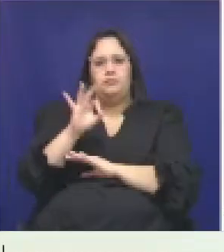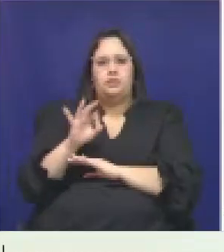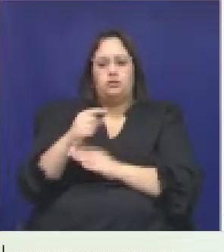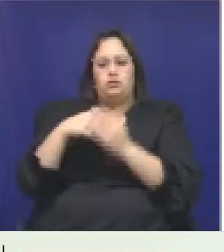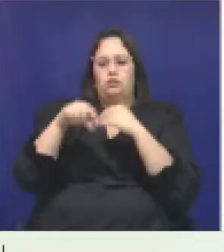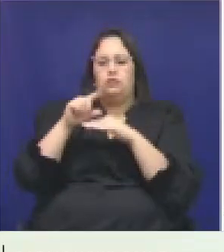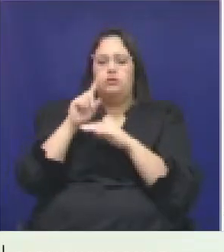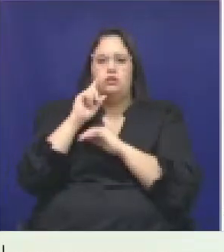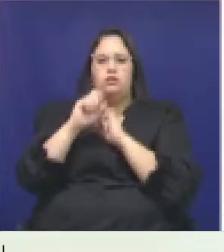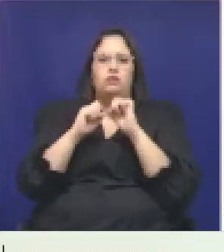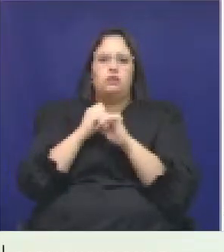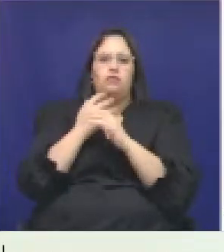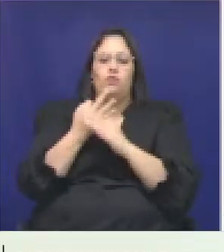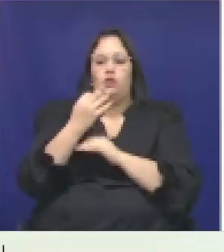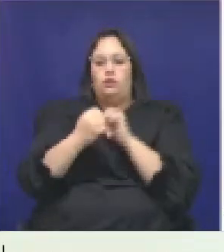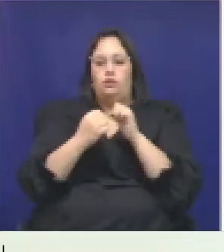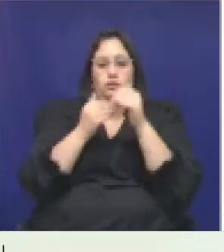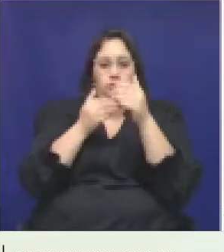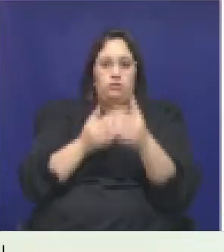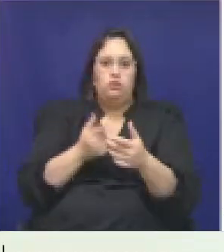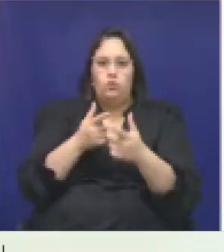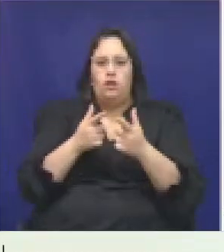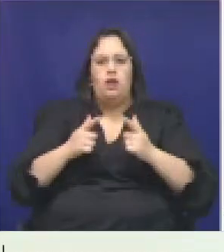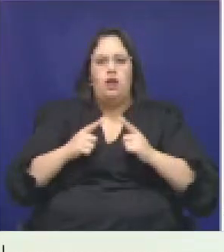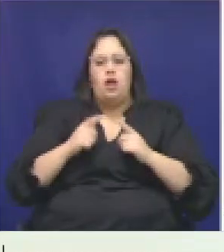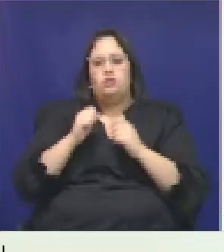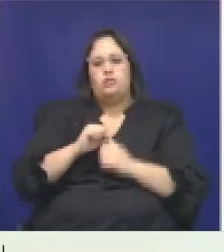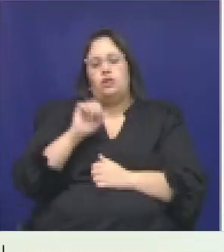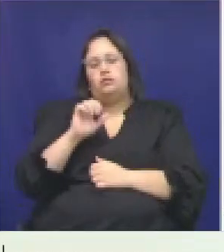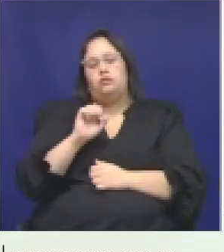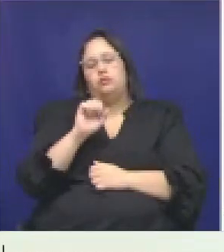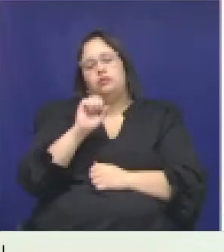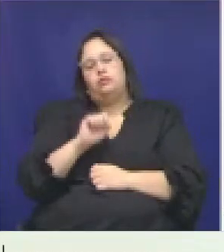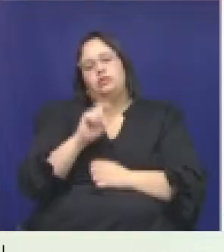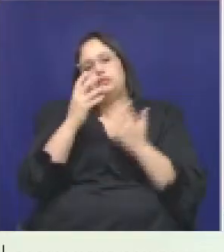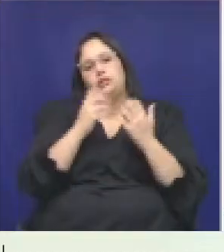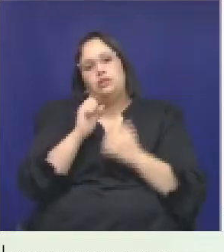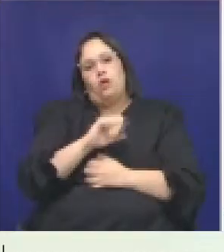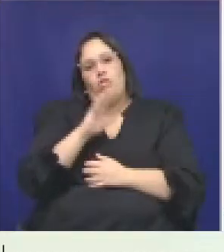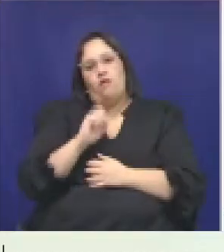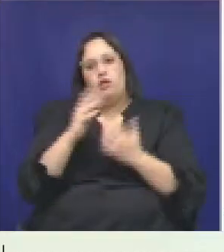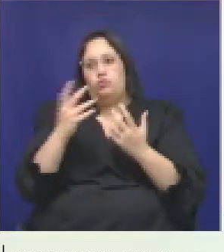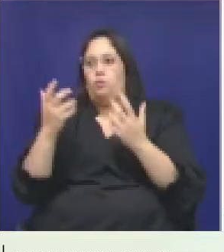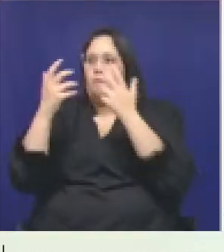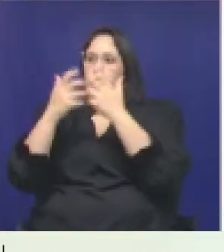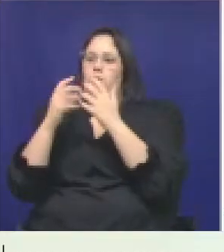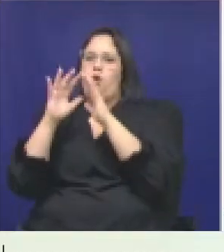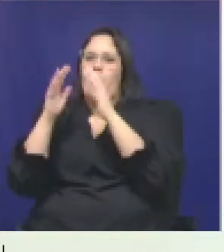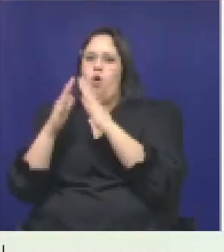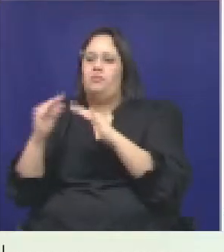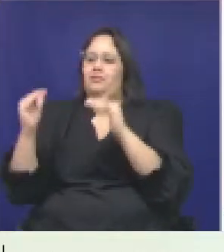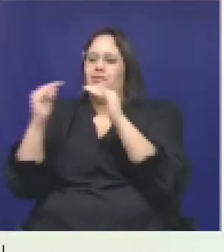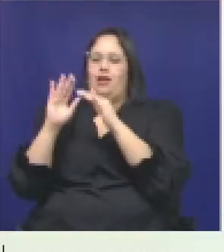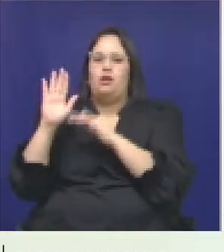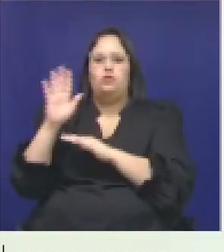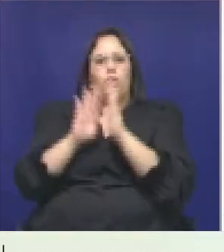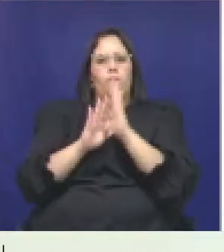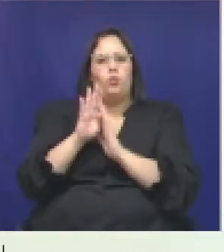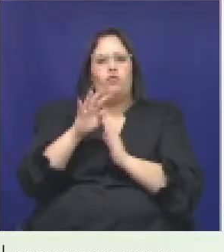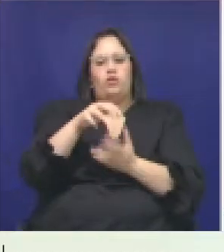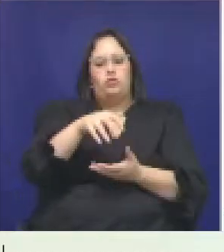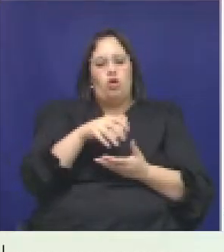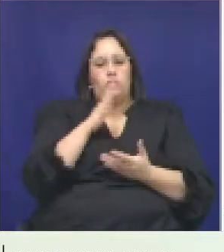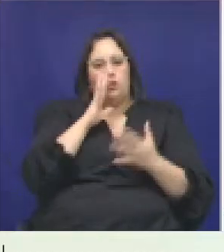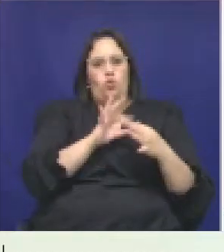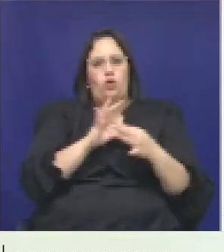increase per annum over the next 3 years would enable Stats South Africa to align with global standards, to improve data